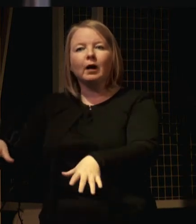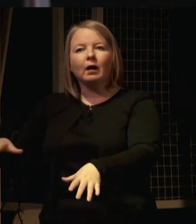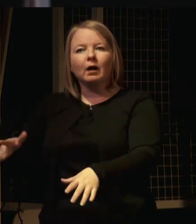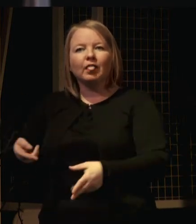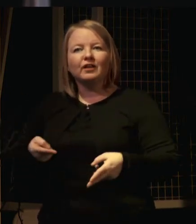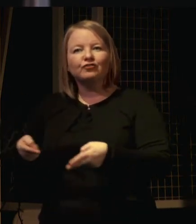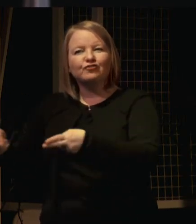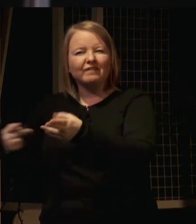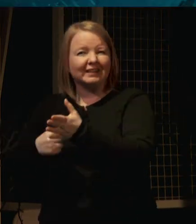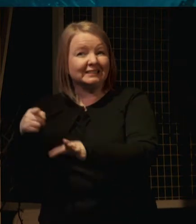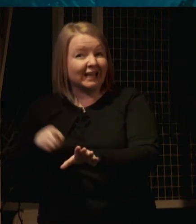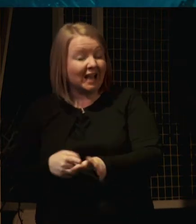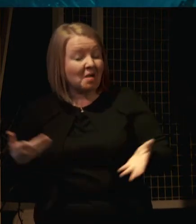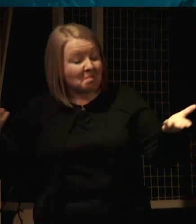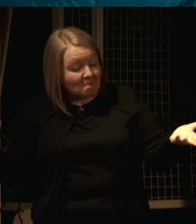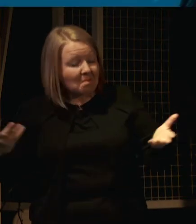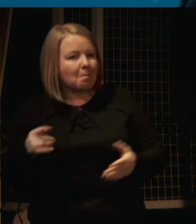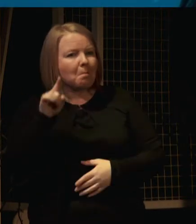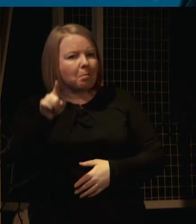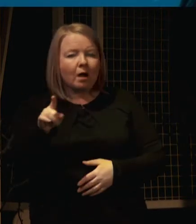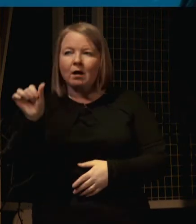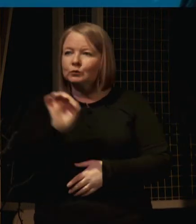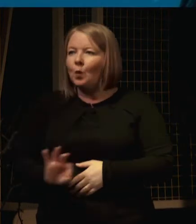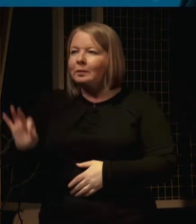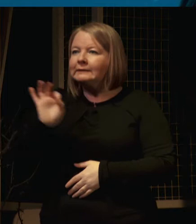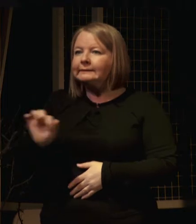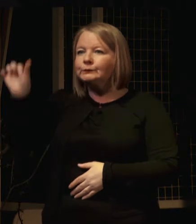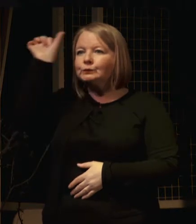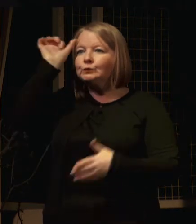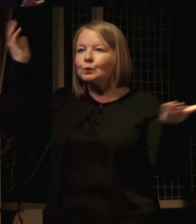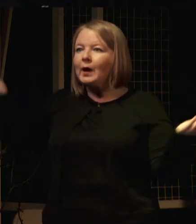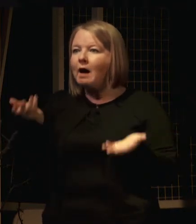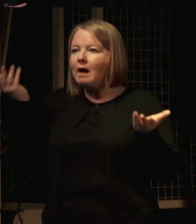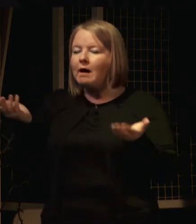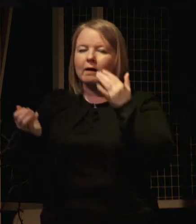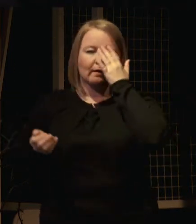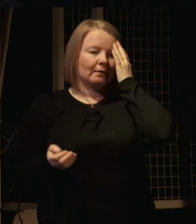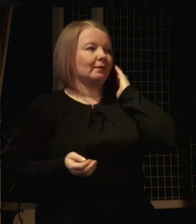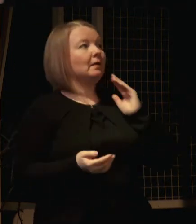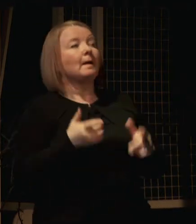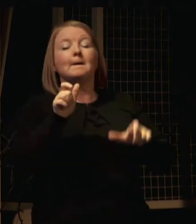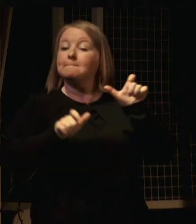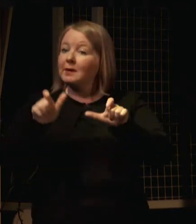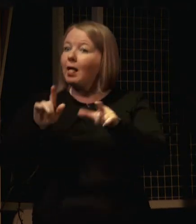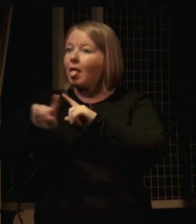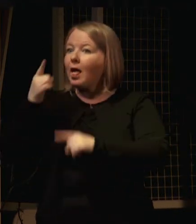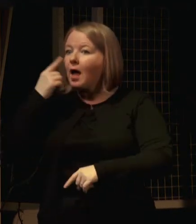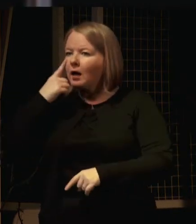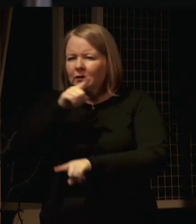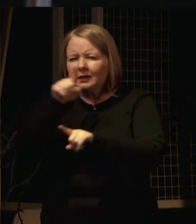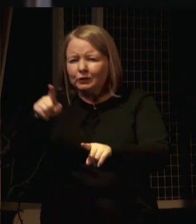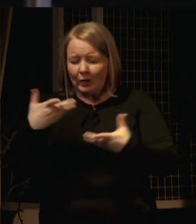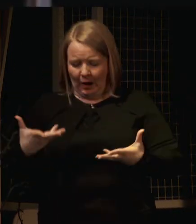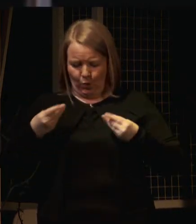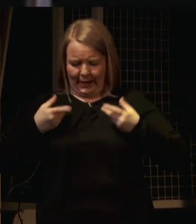bottom of the river, so they say. Problem is, nobody has a clue where it might be. Now, don't get us wrong, some people have tried to find it. Didn't go getting on your